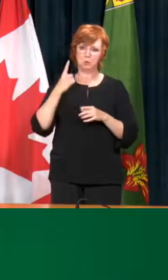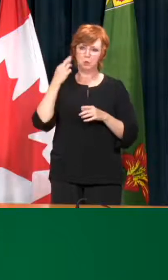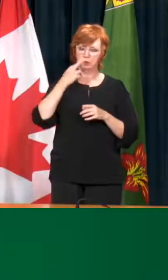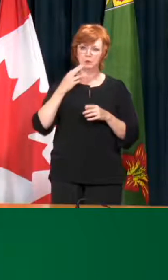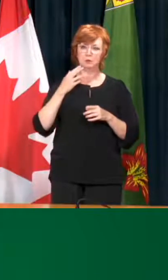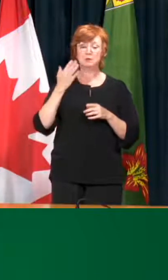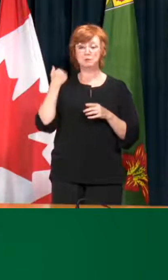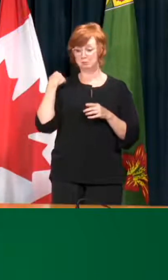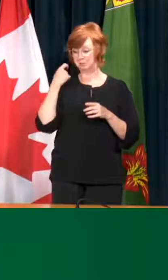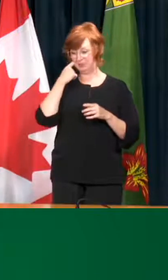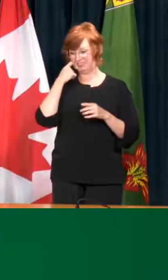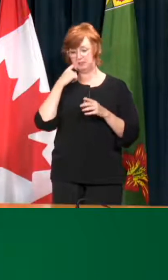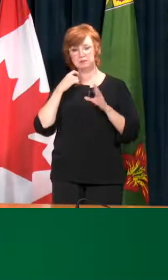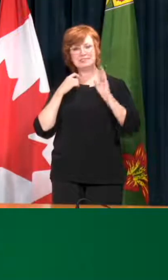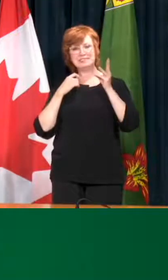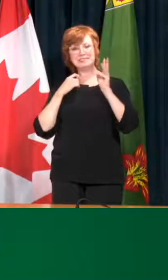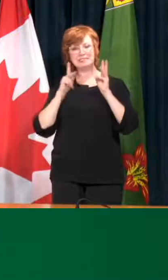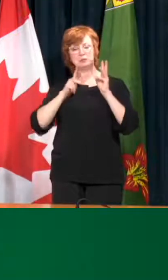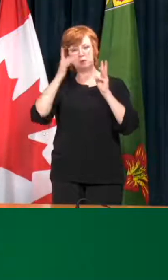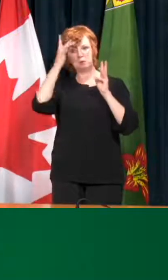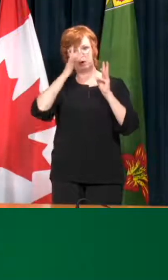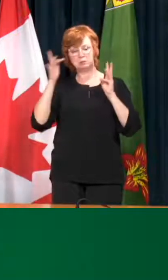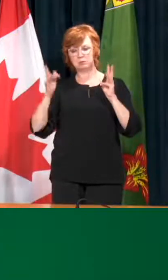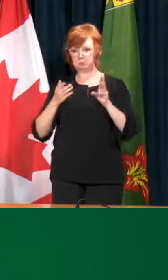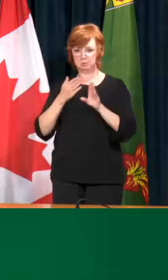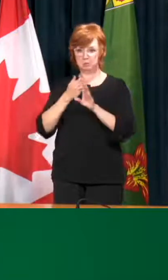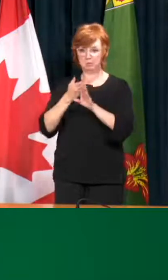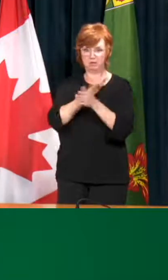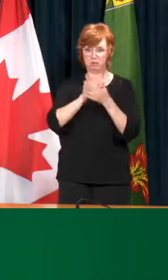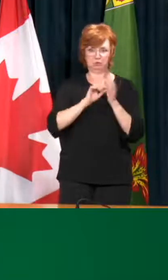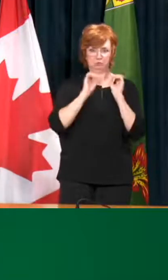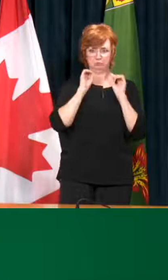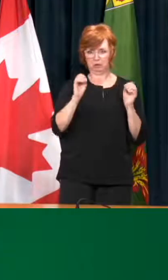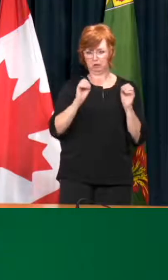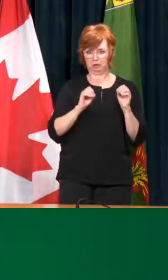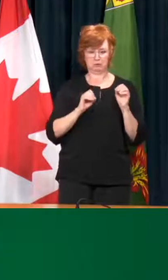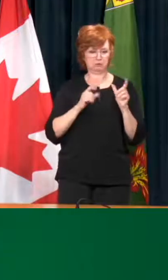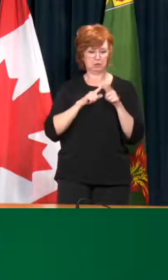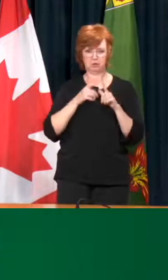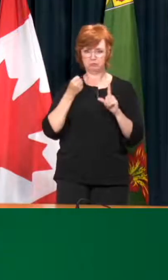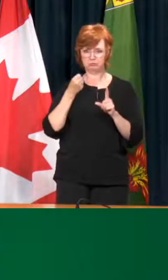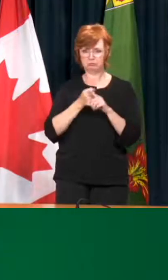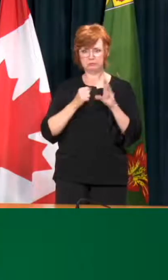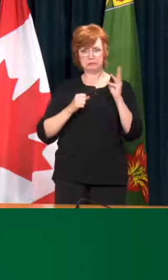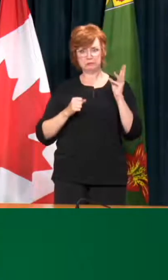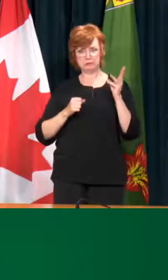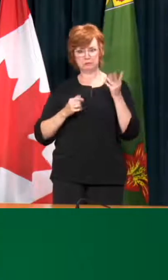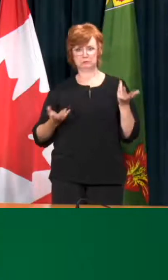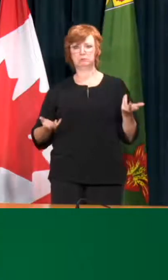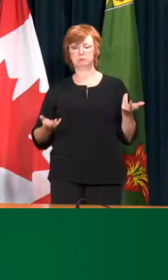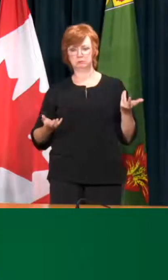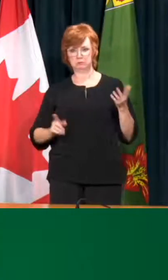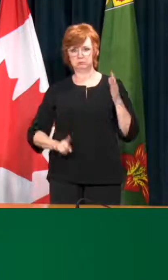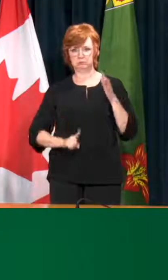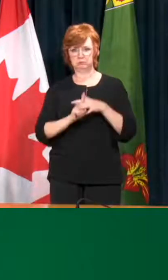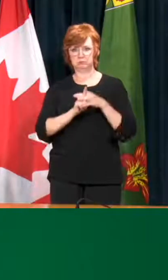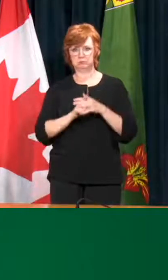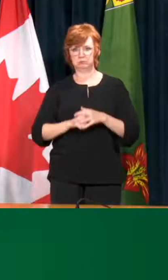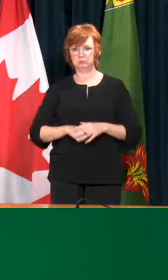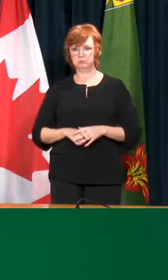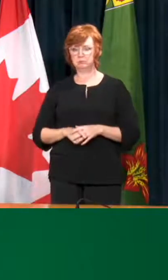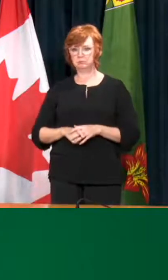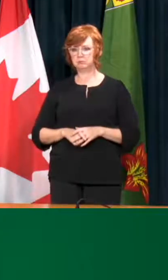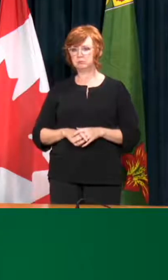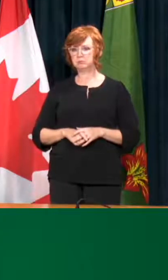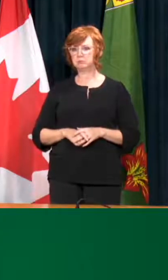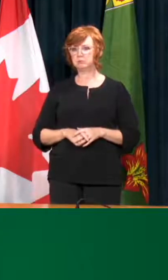6 hospitalizations after many weeks of no cases at all in the community, in the community setting. And we need to allow